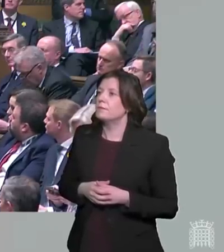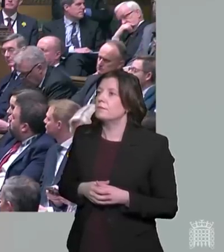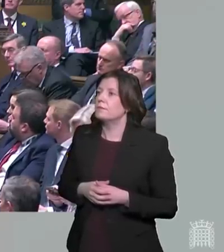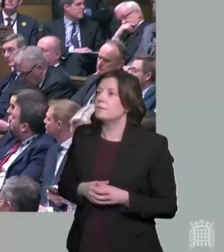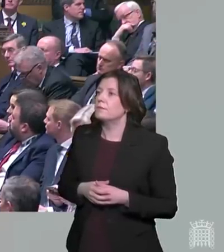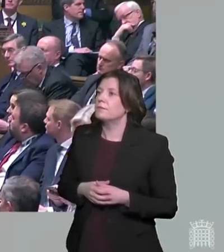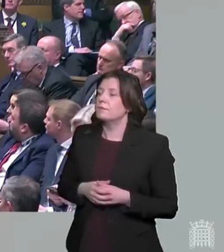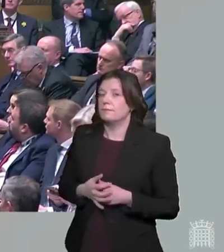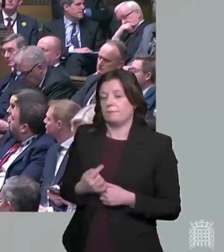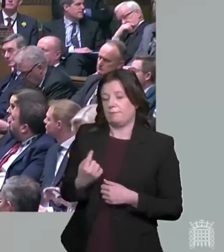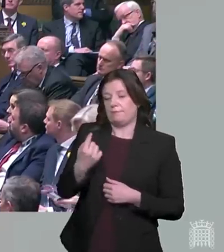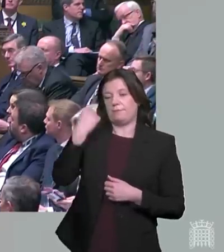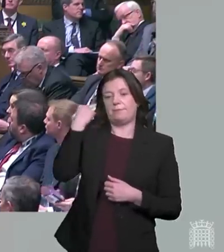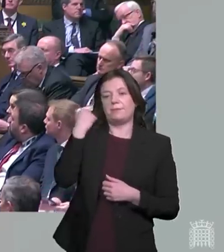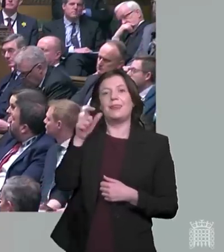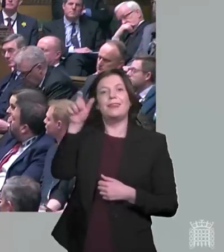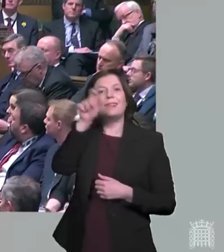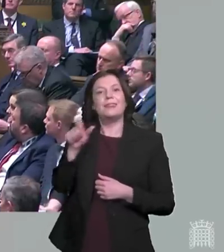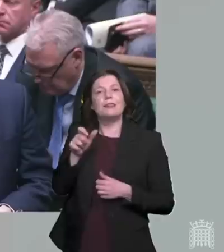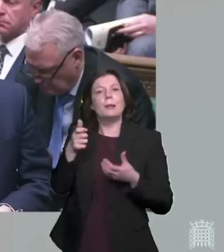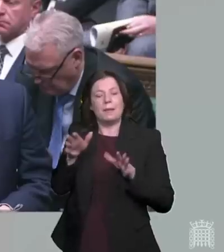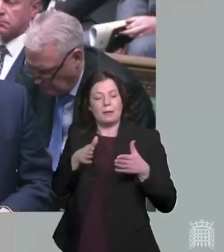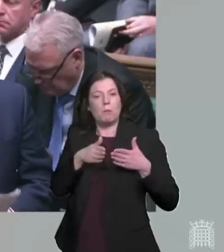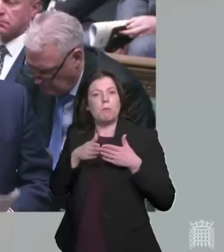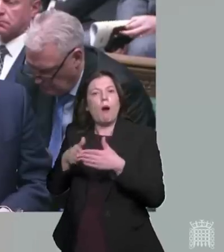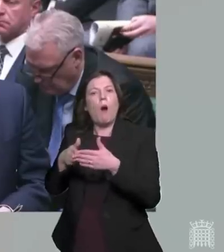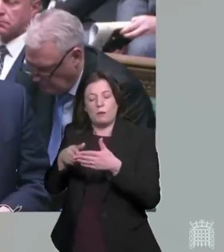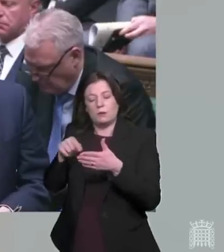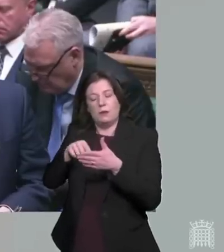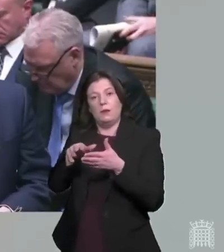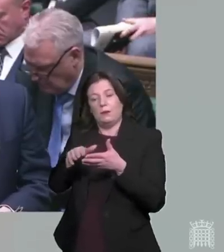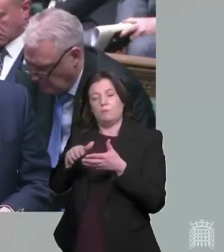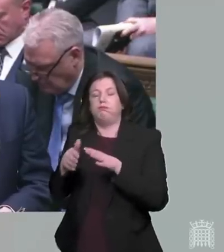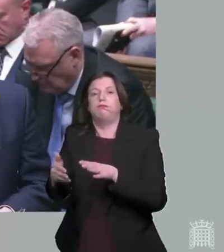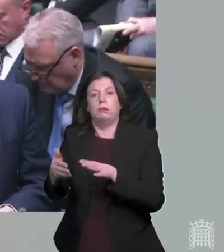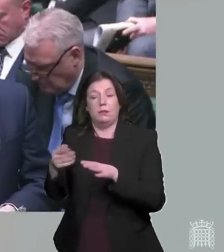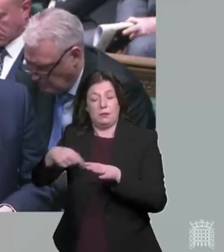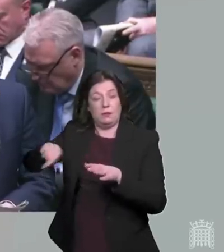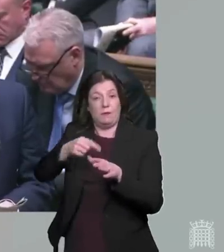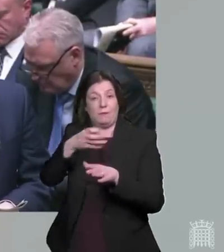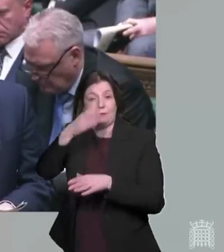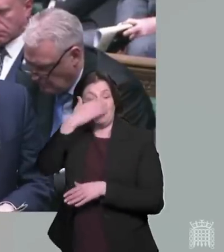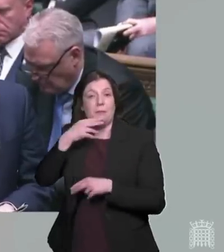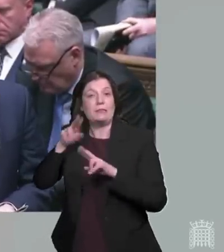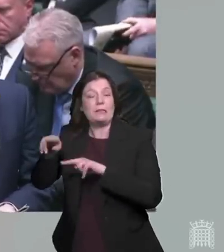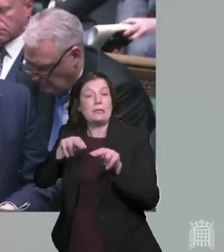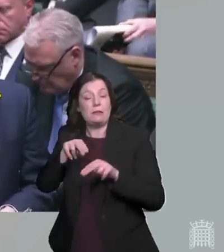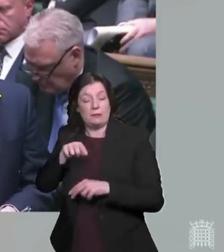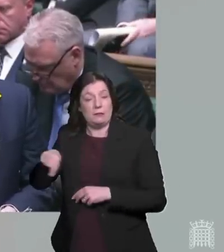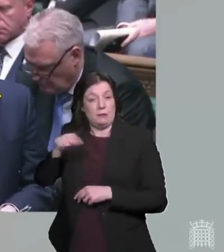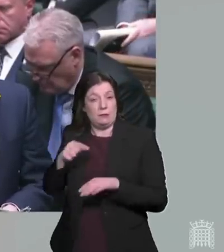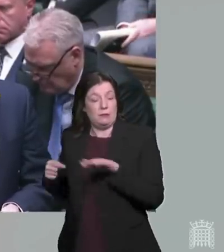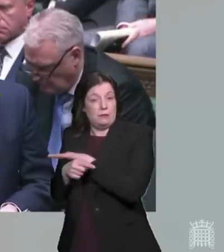their small boat broke up off the coast of Italy is a sad reminder of the total disregard for life that the illegal traffickers